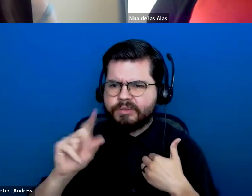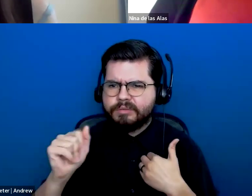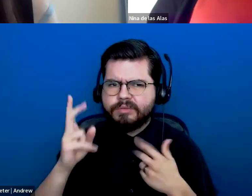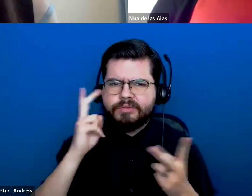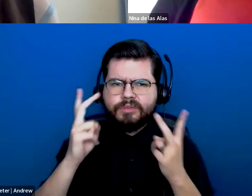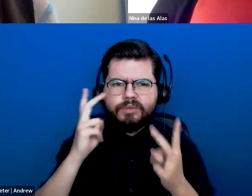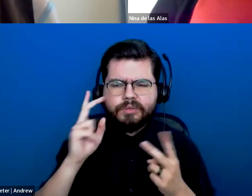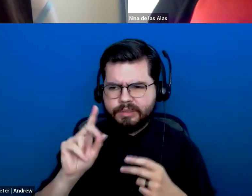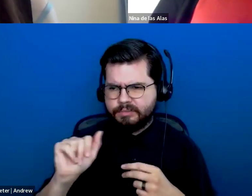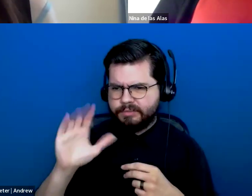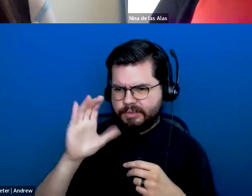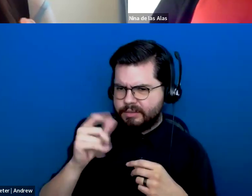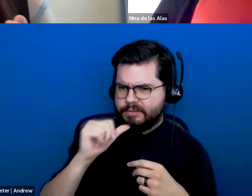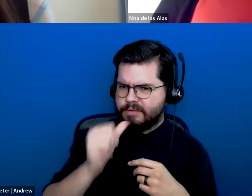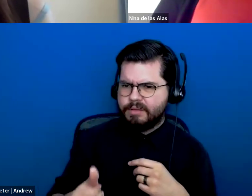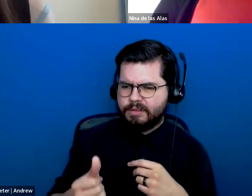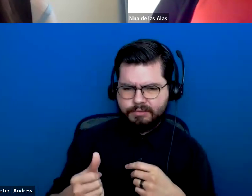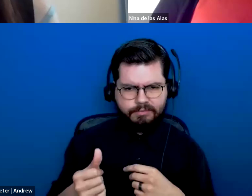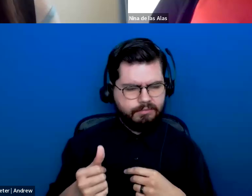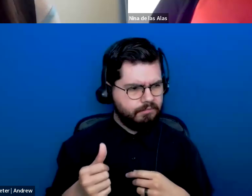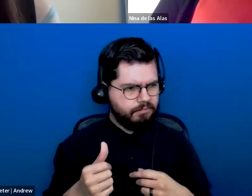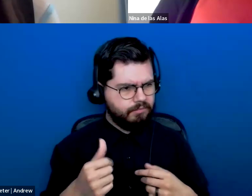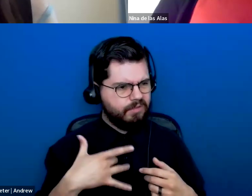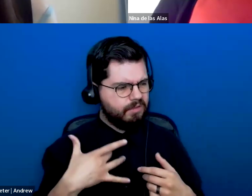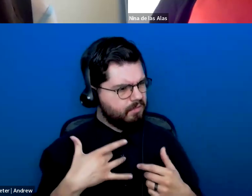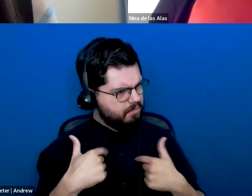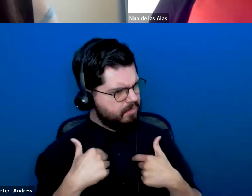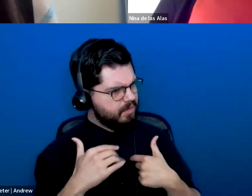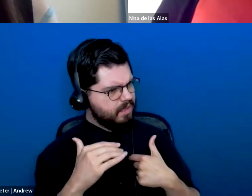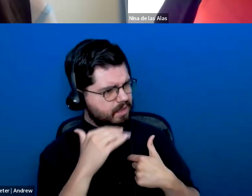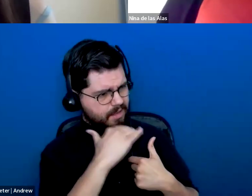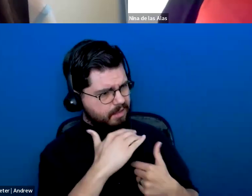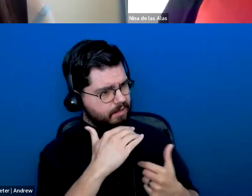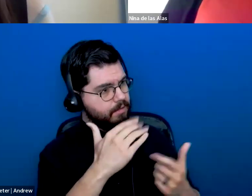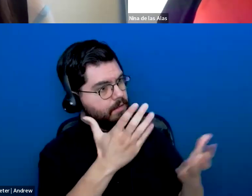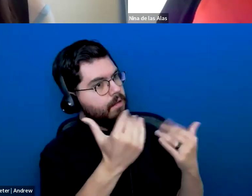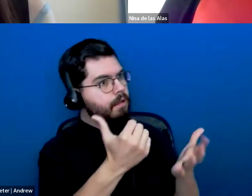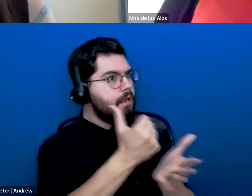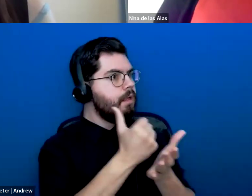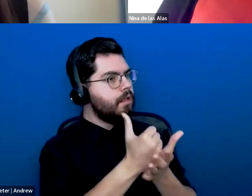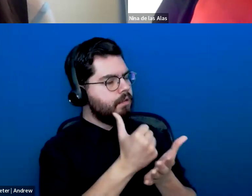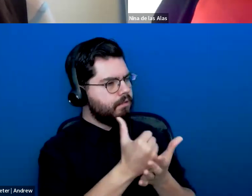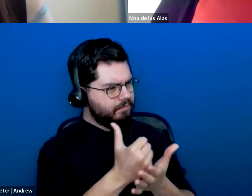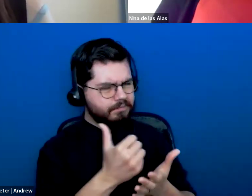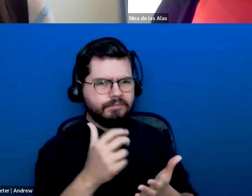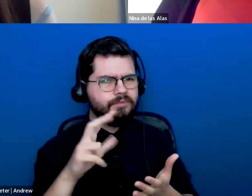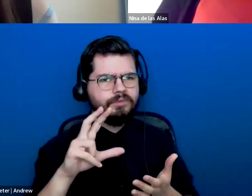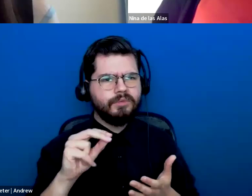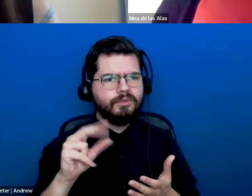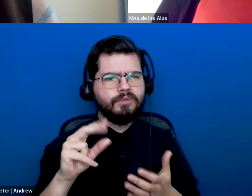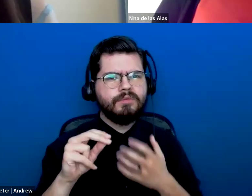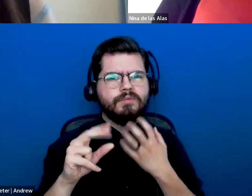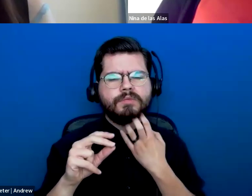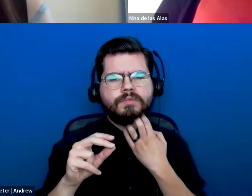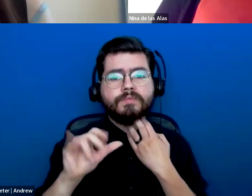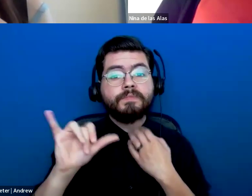they need. So for students, also for students who are first generation students or from low income